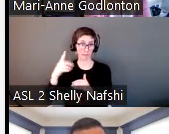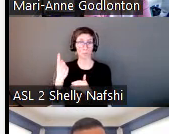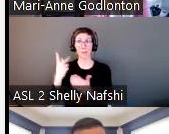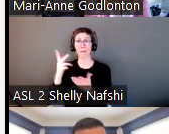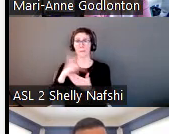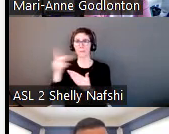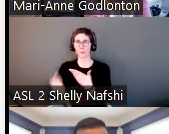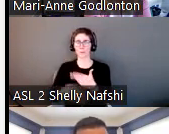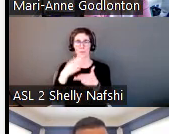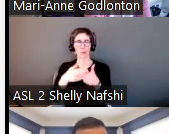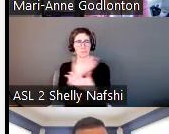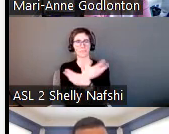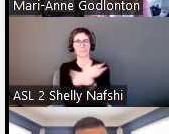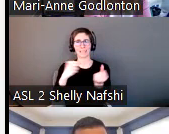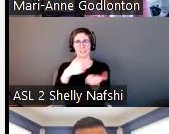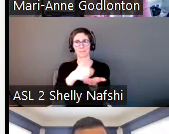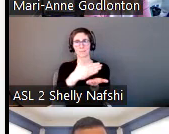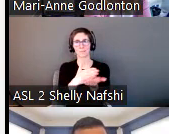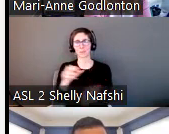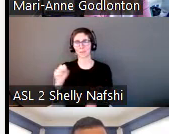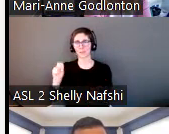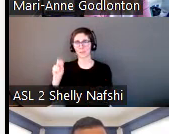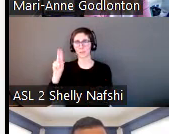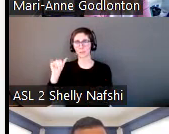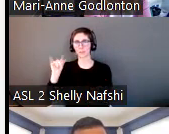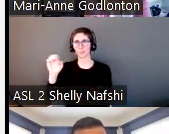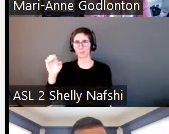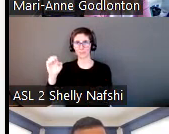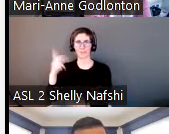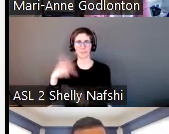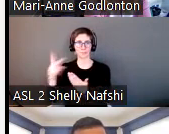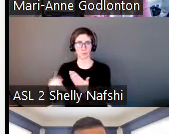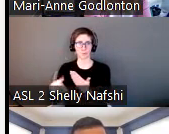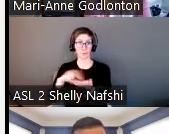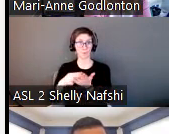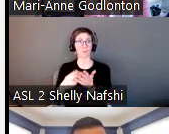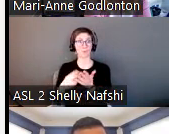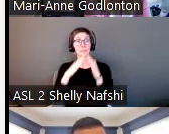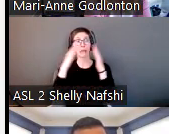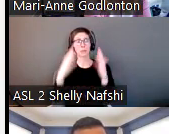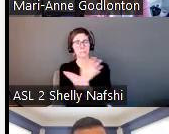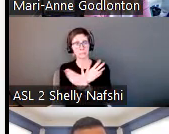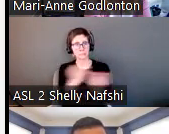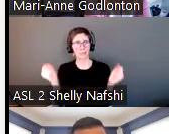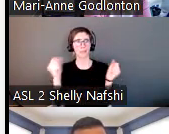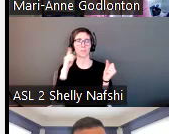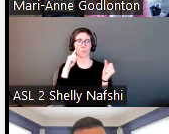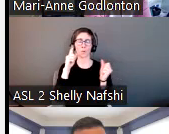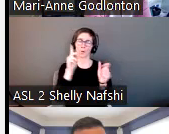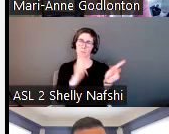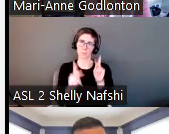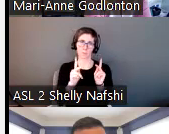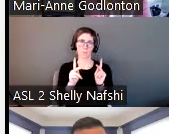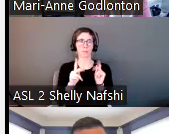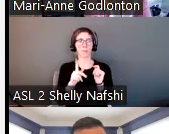Suite Program. So this program is safe housing for individuals 55 plus living in the